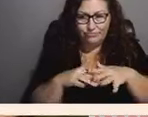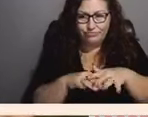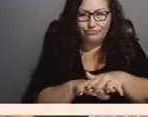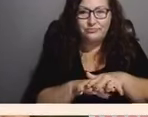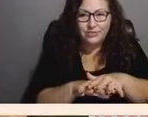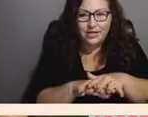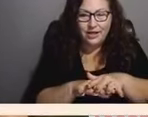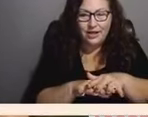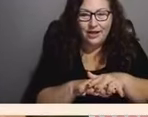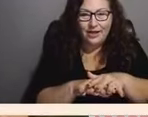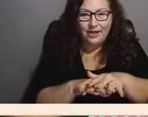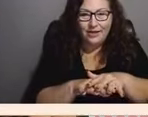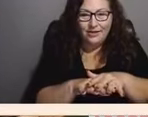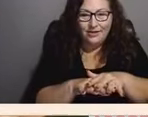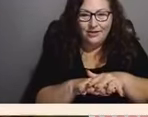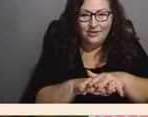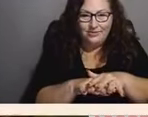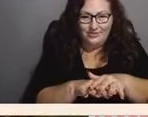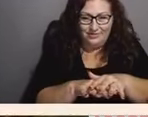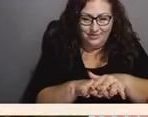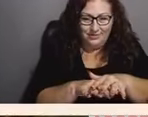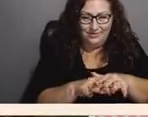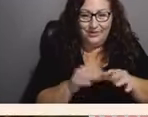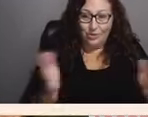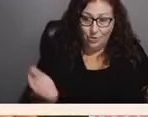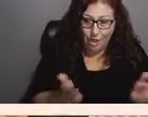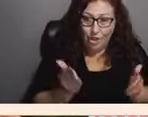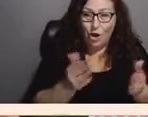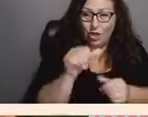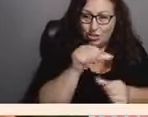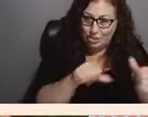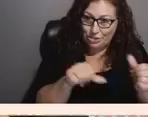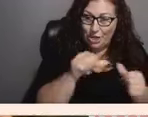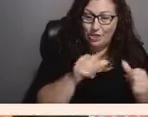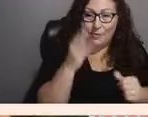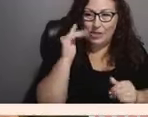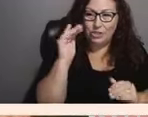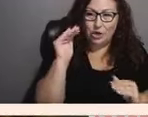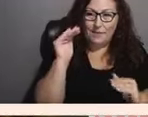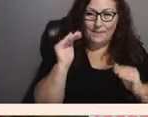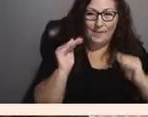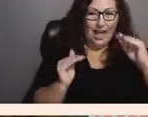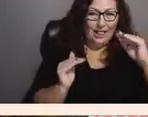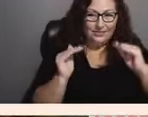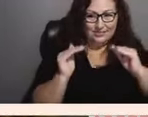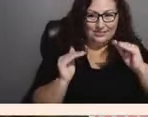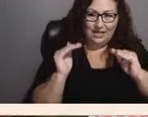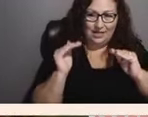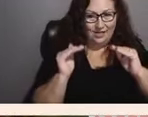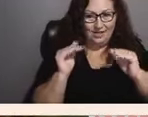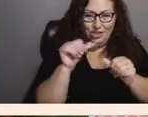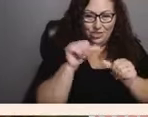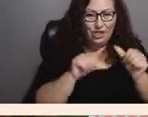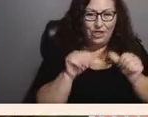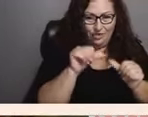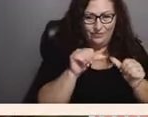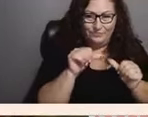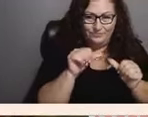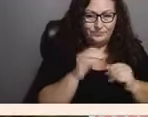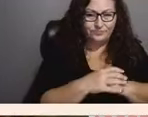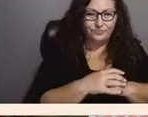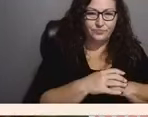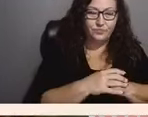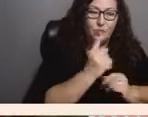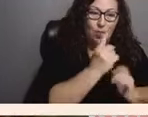you flourish and cultivate and encourage one another because you're balancing each other off. You're balancing one talent and